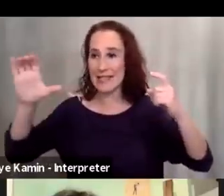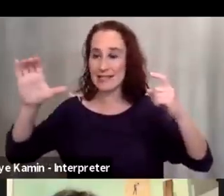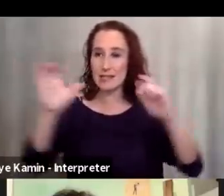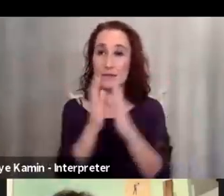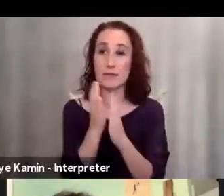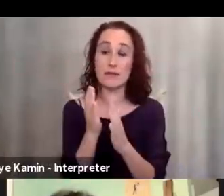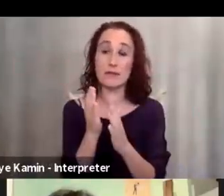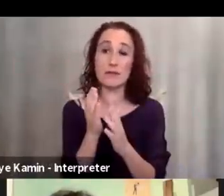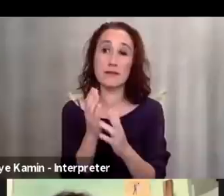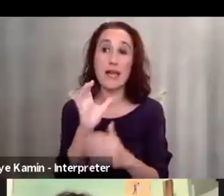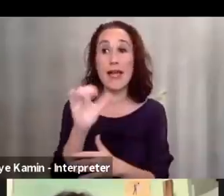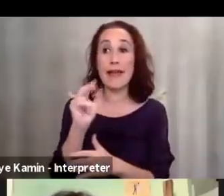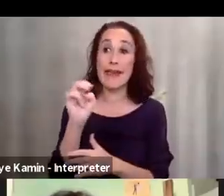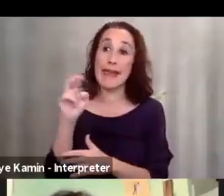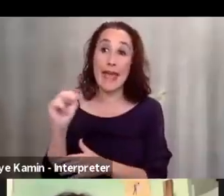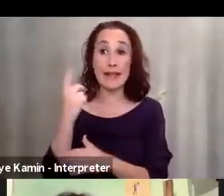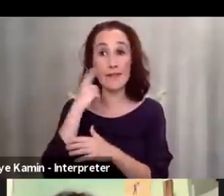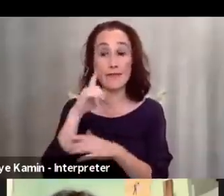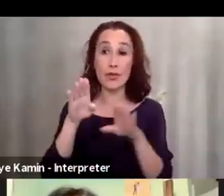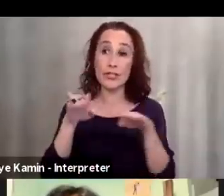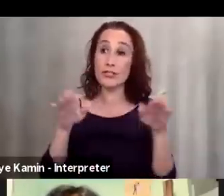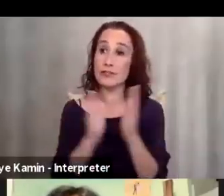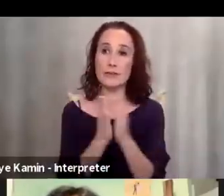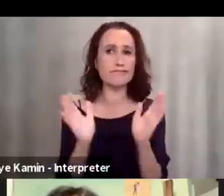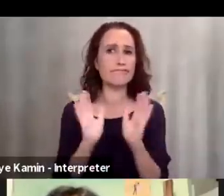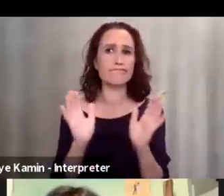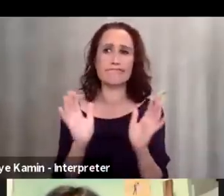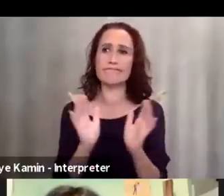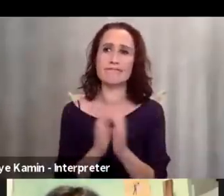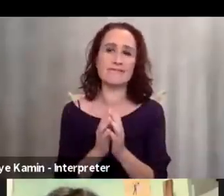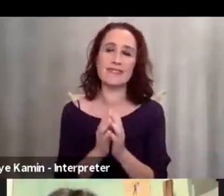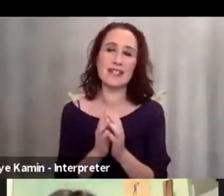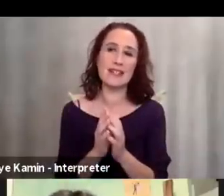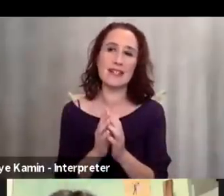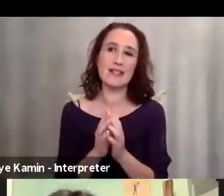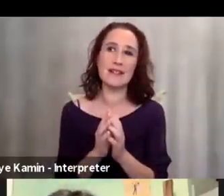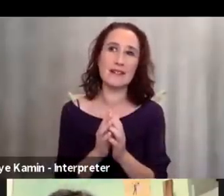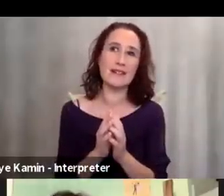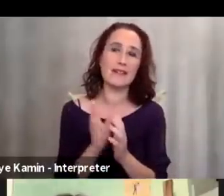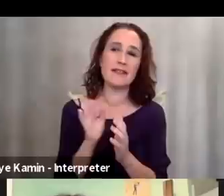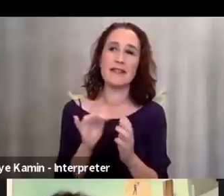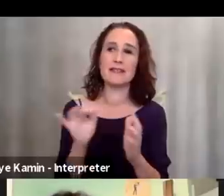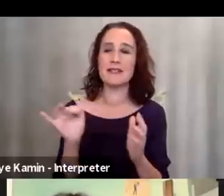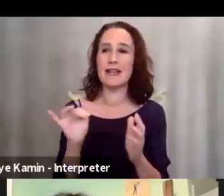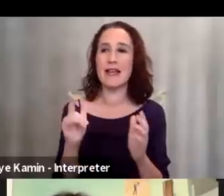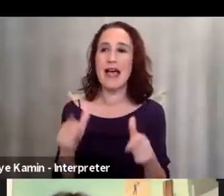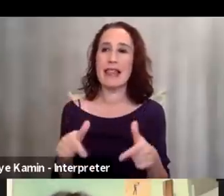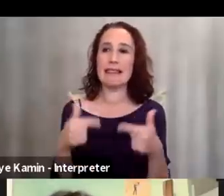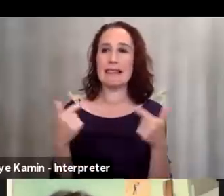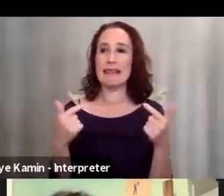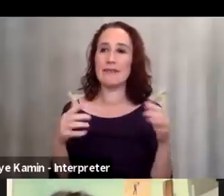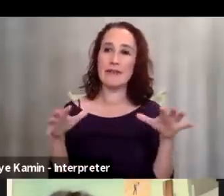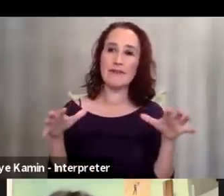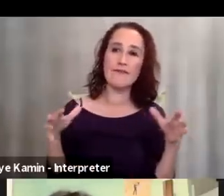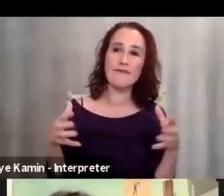canon in children's books. I think this is like a living force almost that we collectively